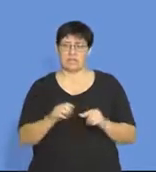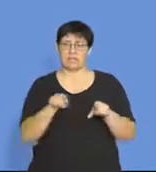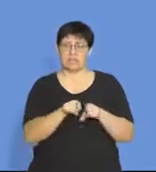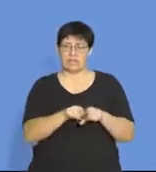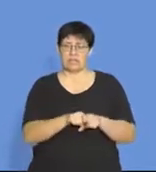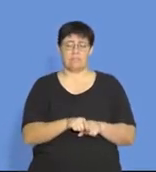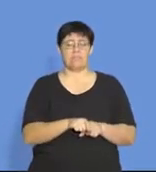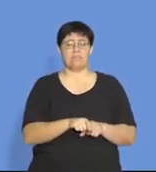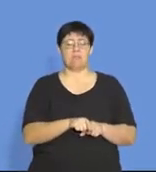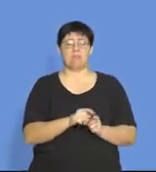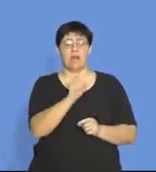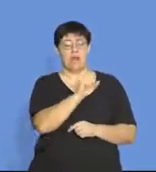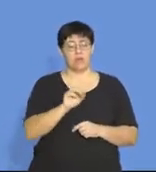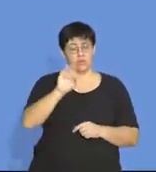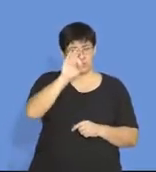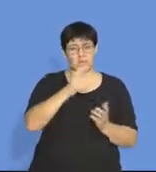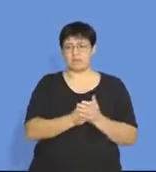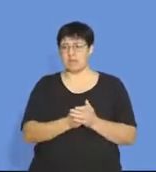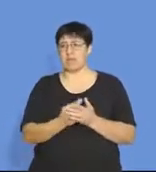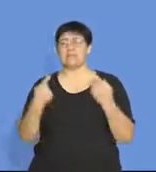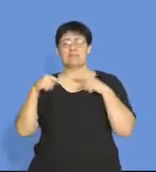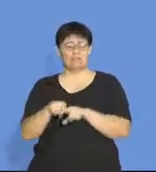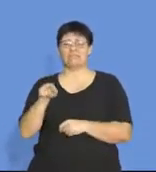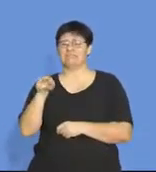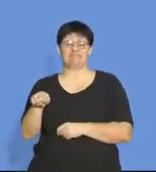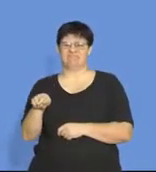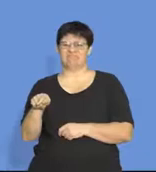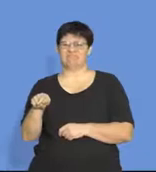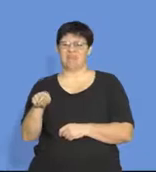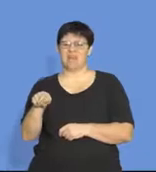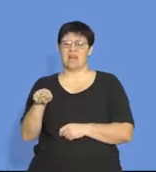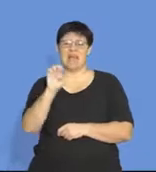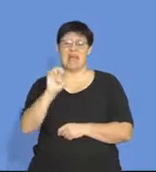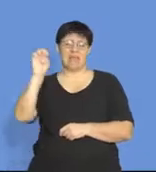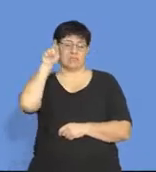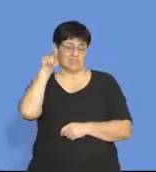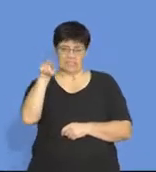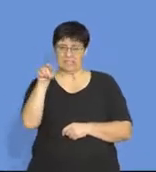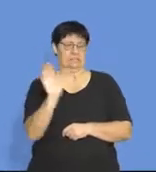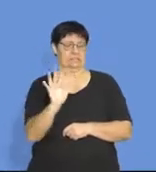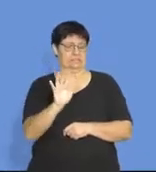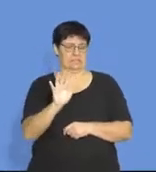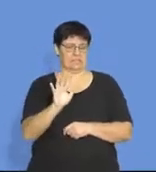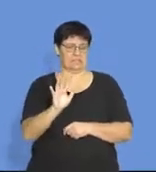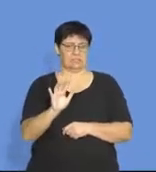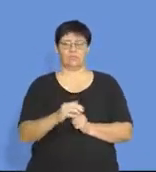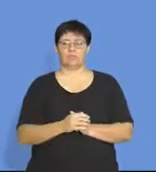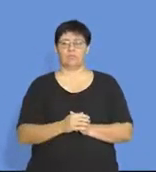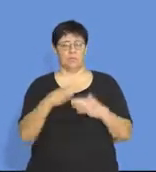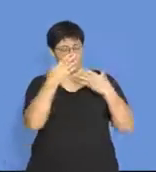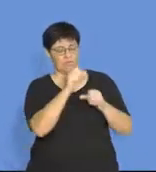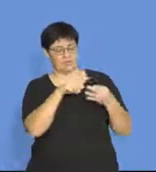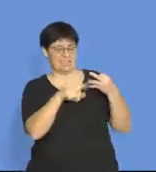the inequality, with the simultaneous equations, we're not really going to look at the exponential one. We're going